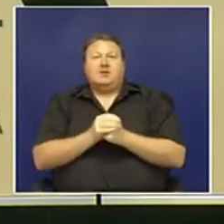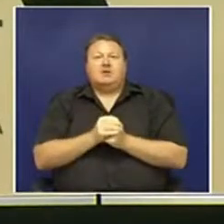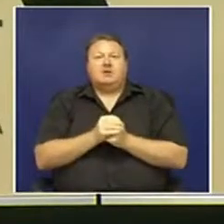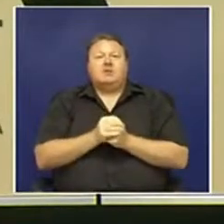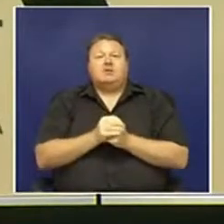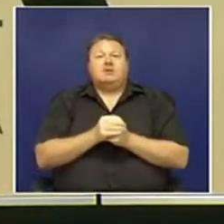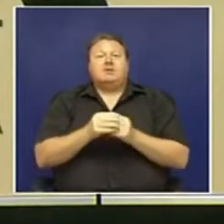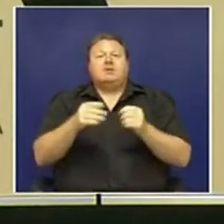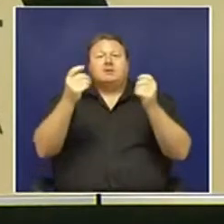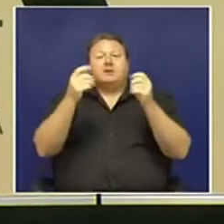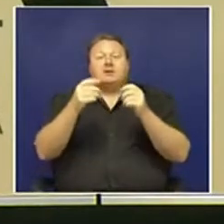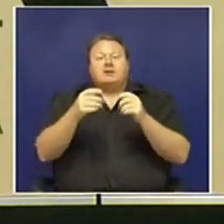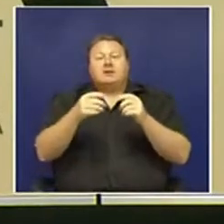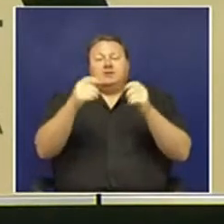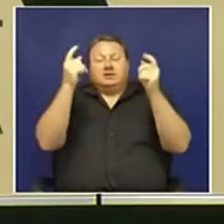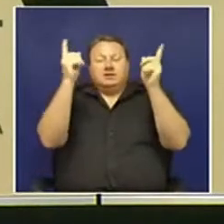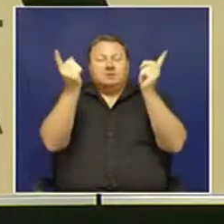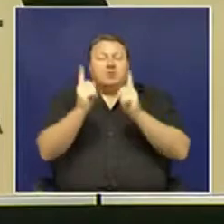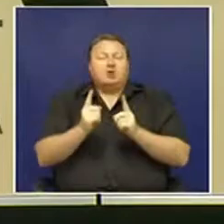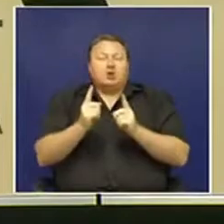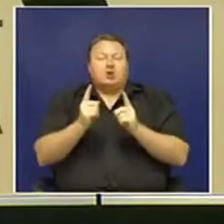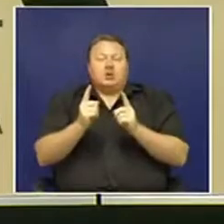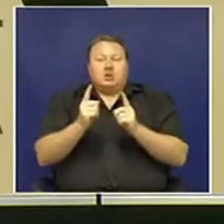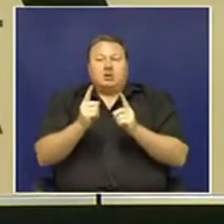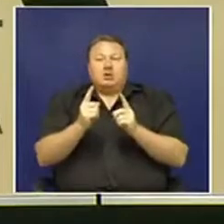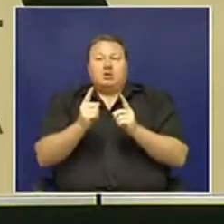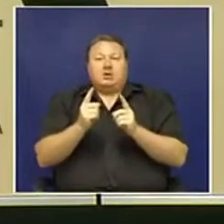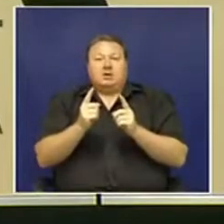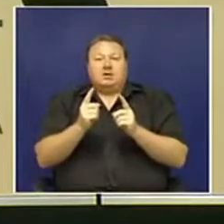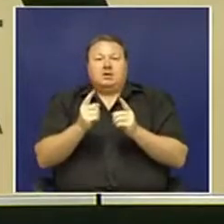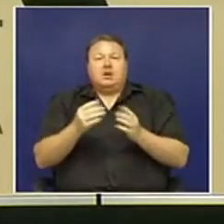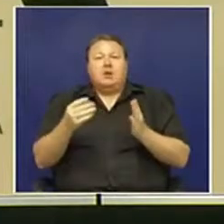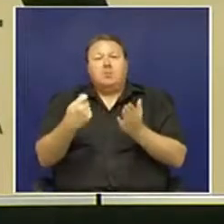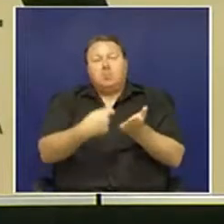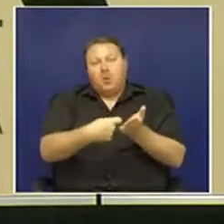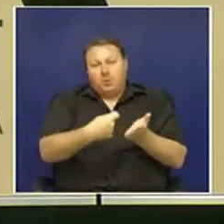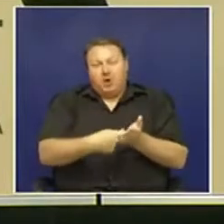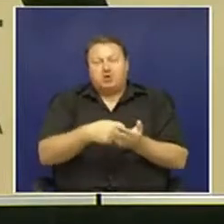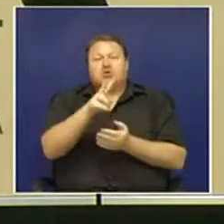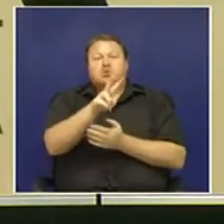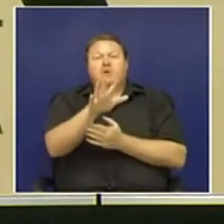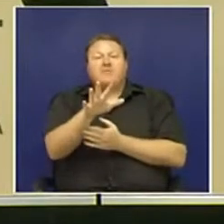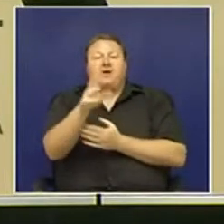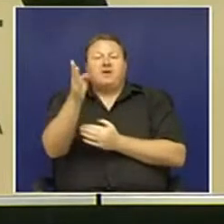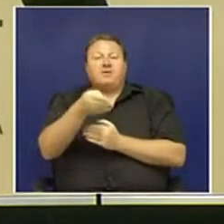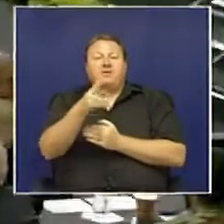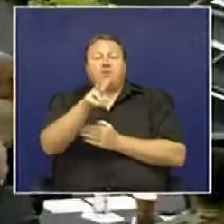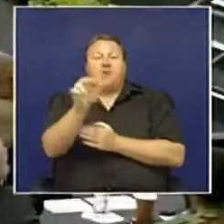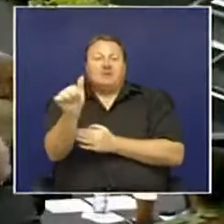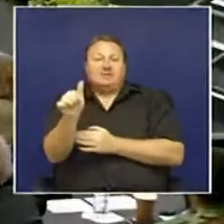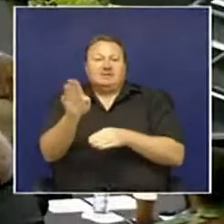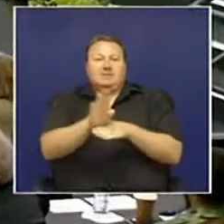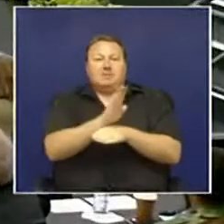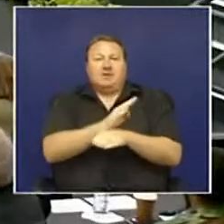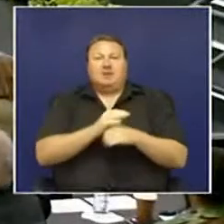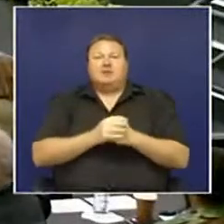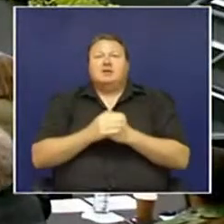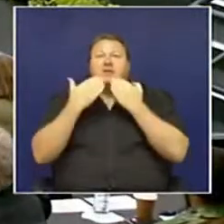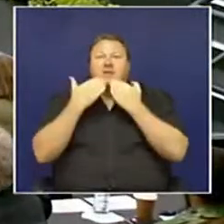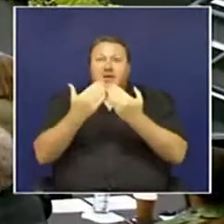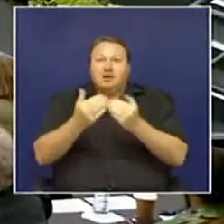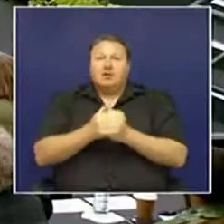Appropriation 2025-26 Bill. Thank you, the Honorable Minister of